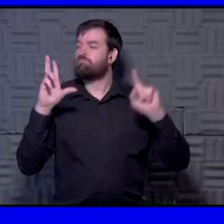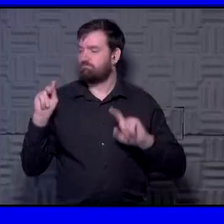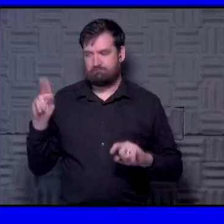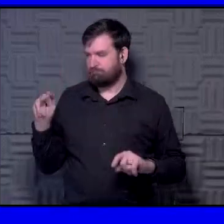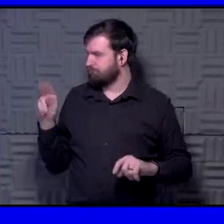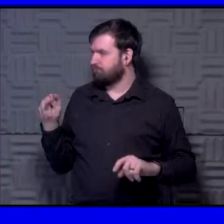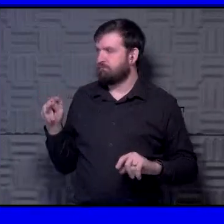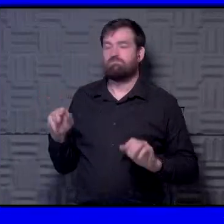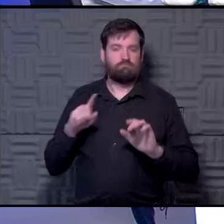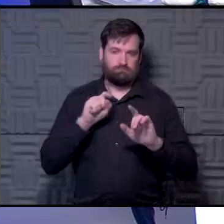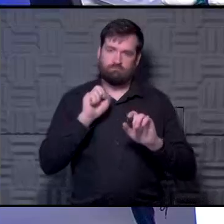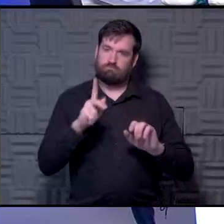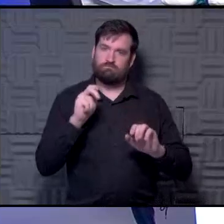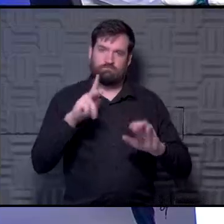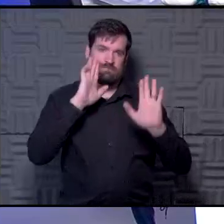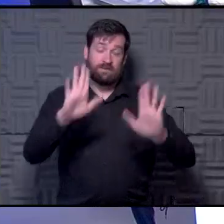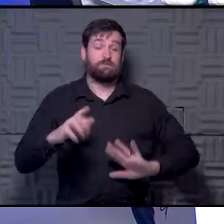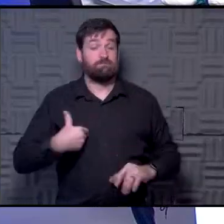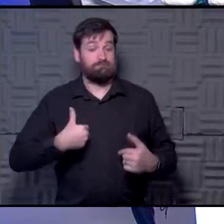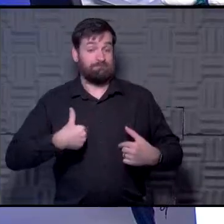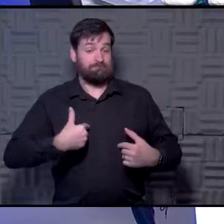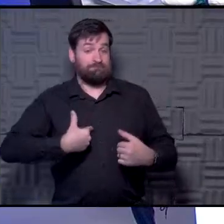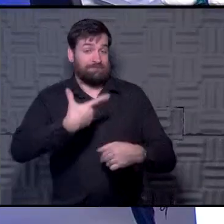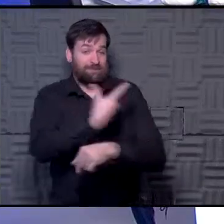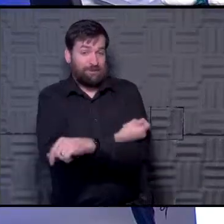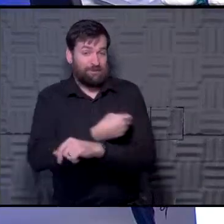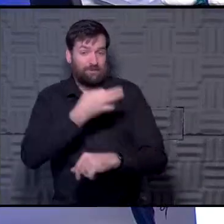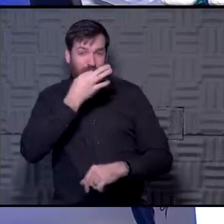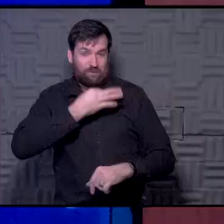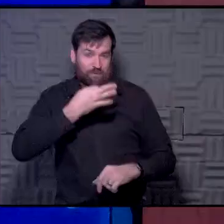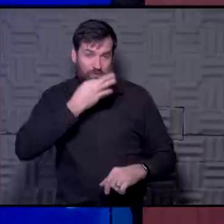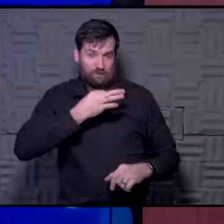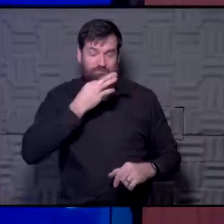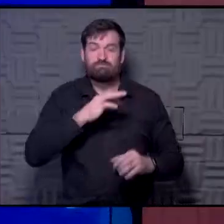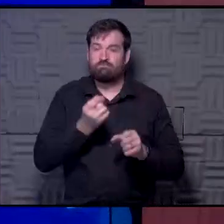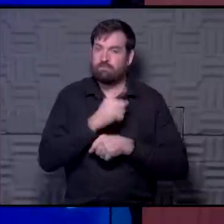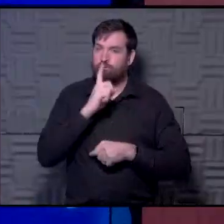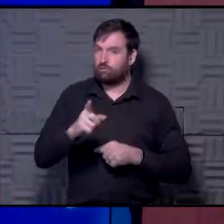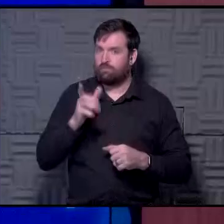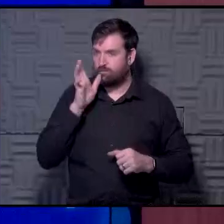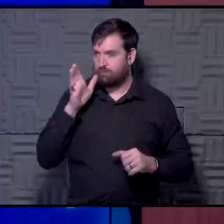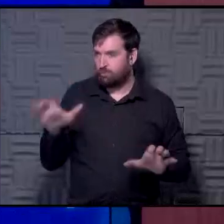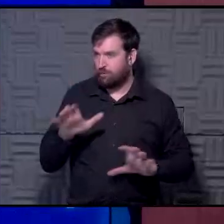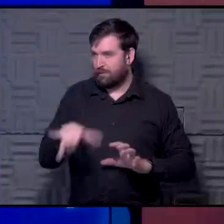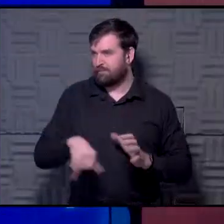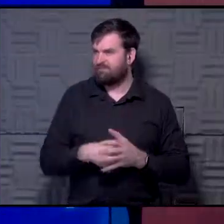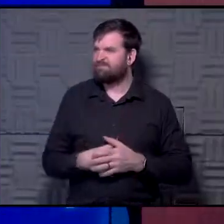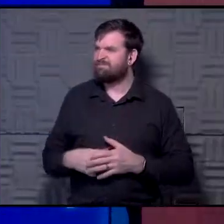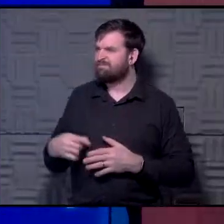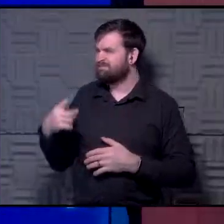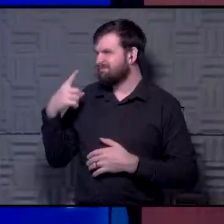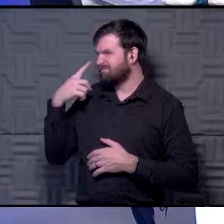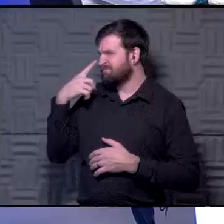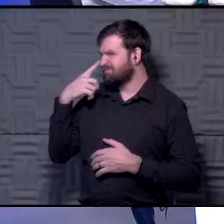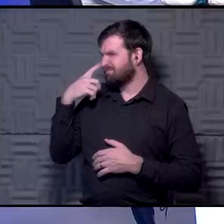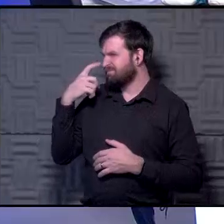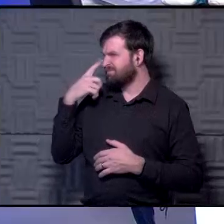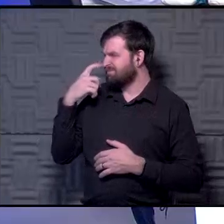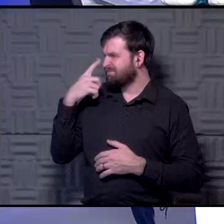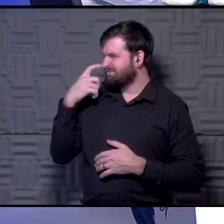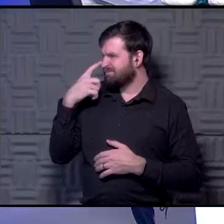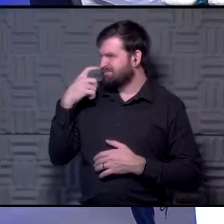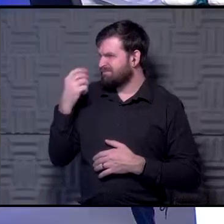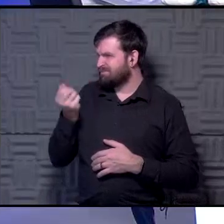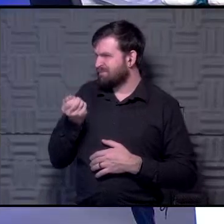of the shot. Okay, awesome. I'm going to be getting my shot soon, and I'm going to make sure I do that. But I would probably do it, maybe